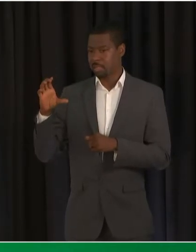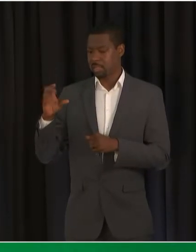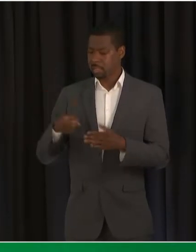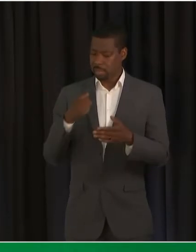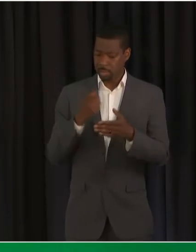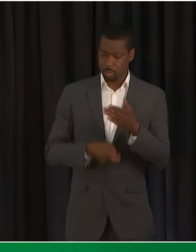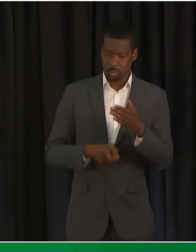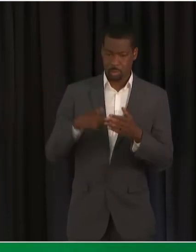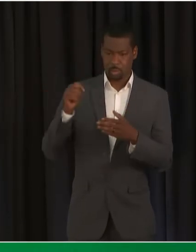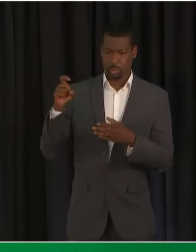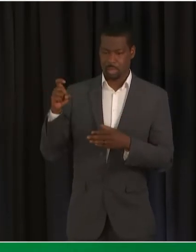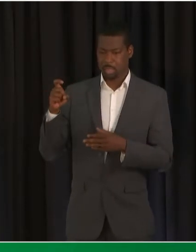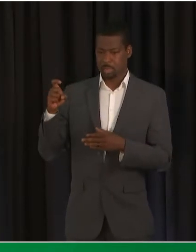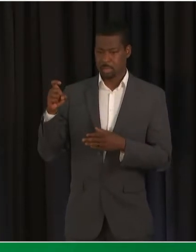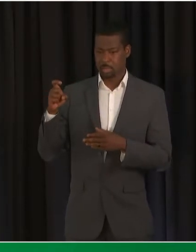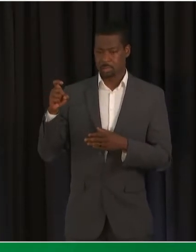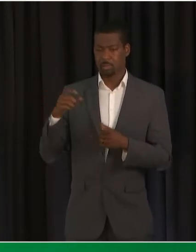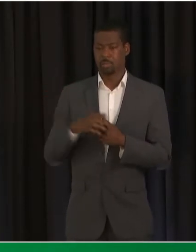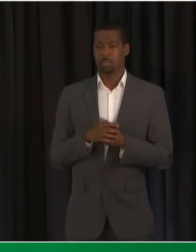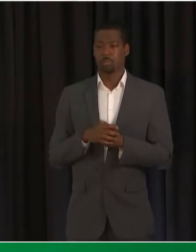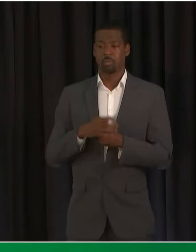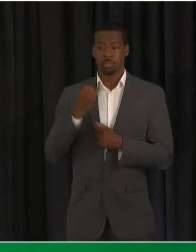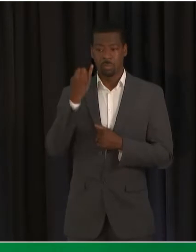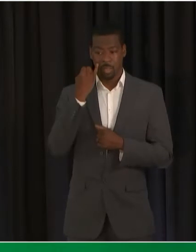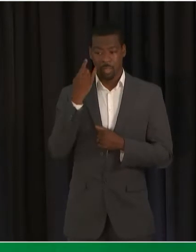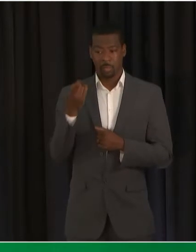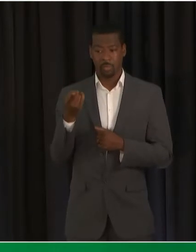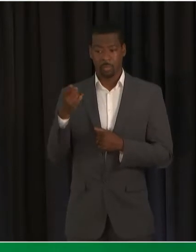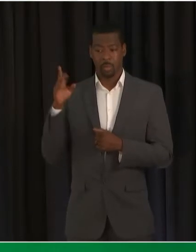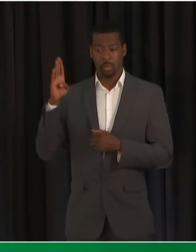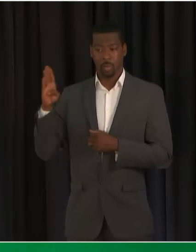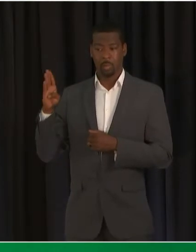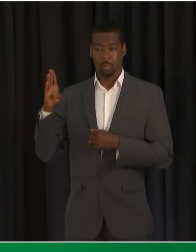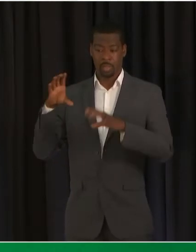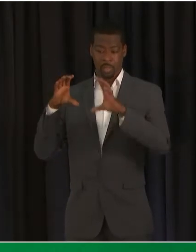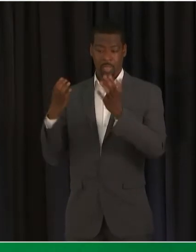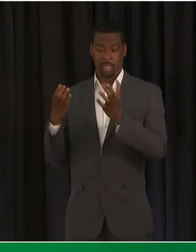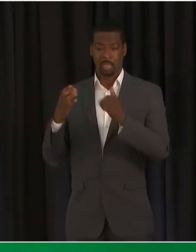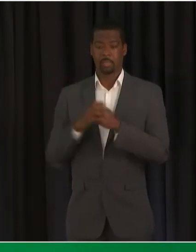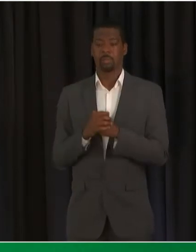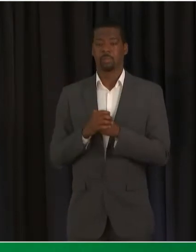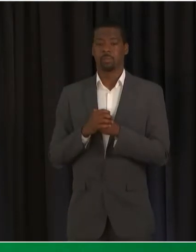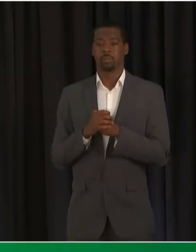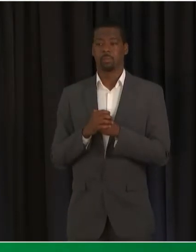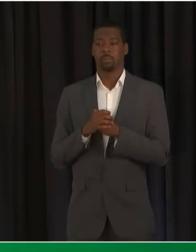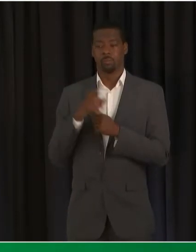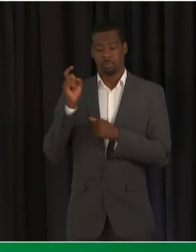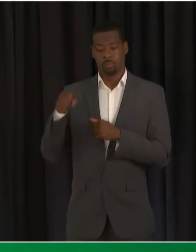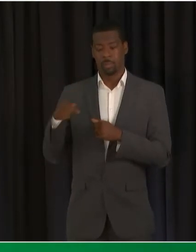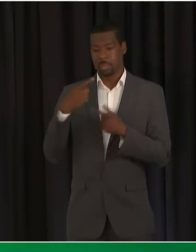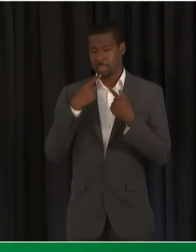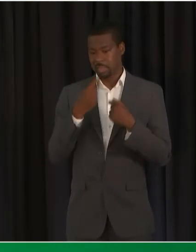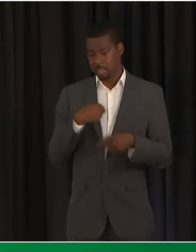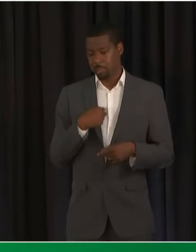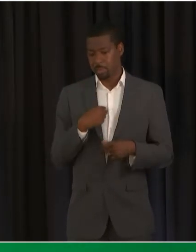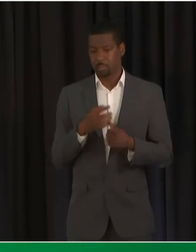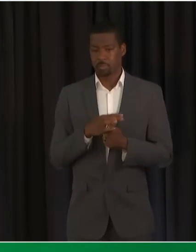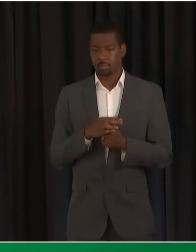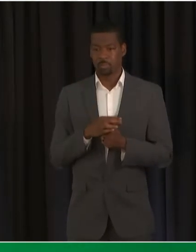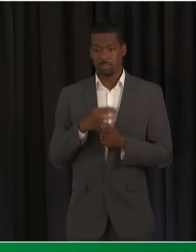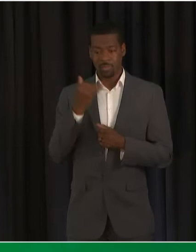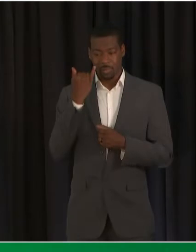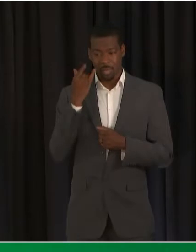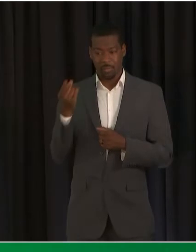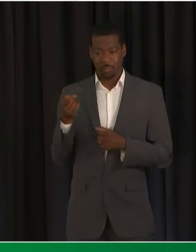S or a C corp. Now, if you happen to be a B corporation, then you must tell us if